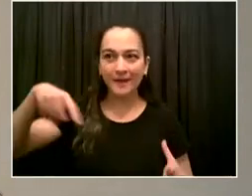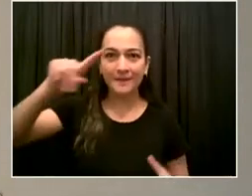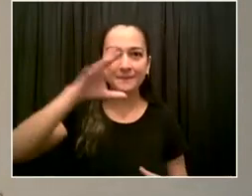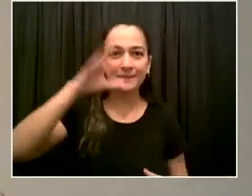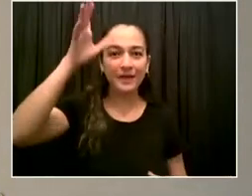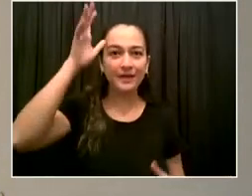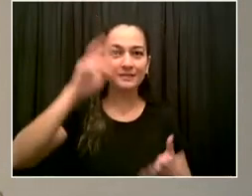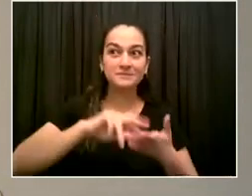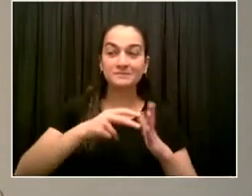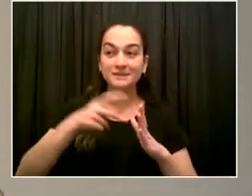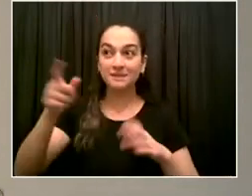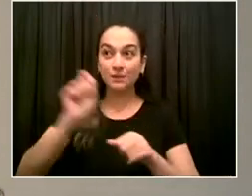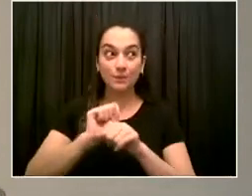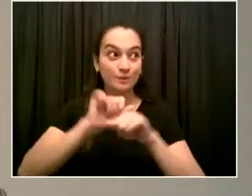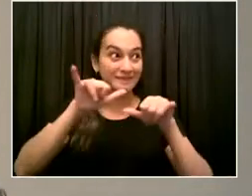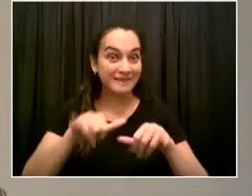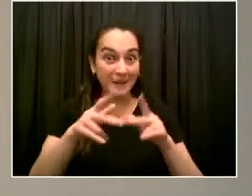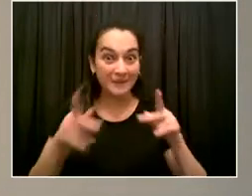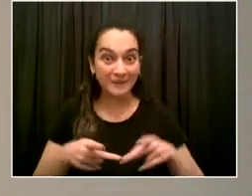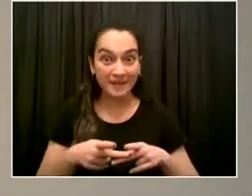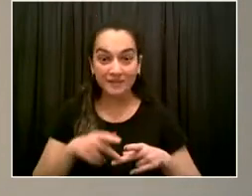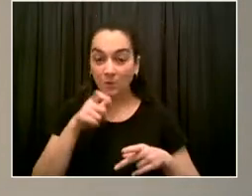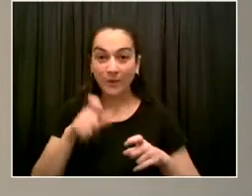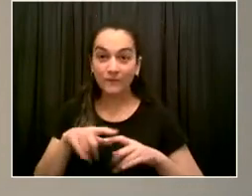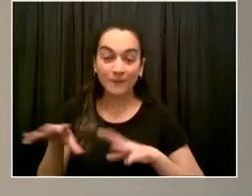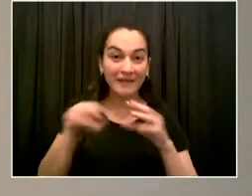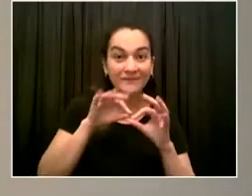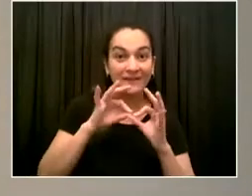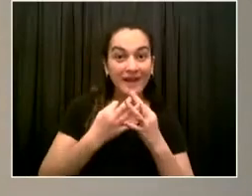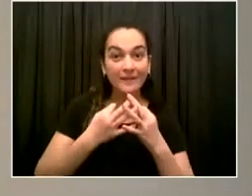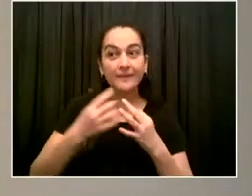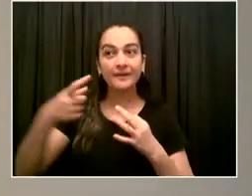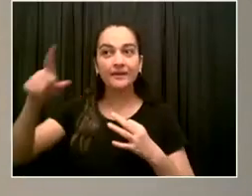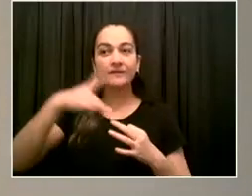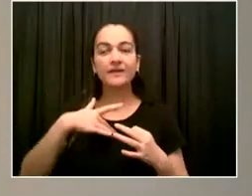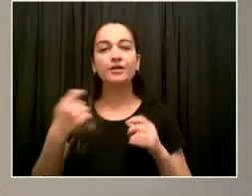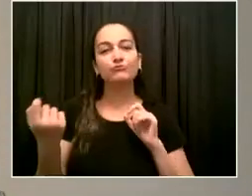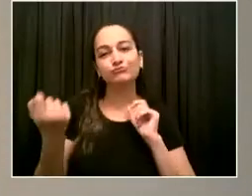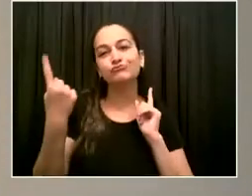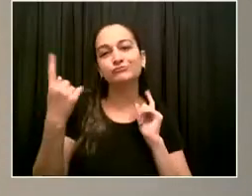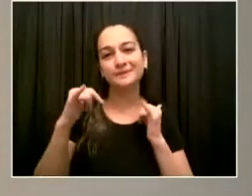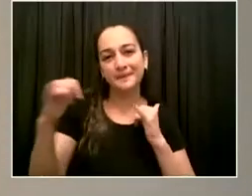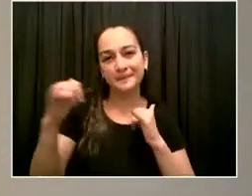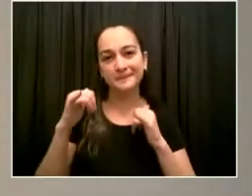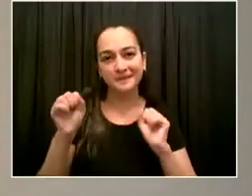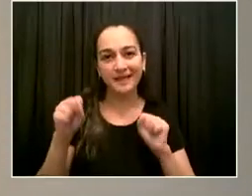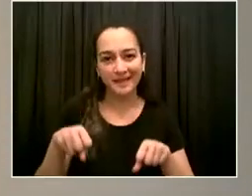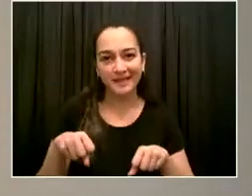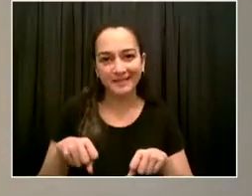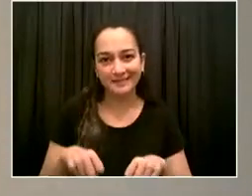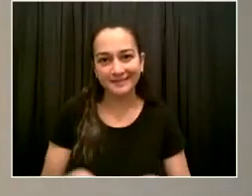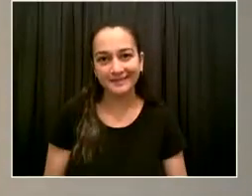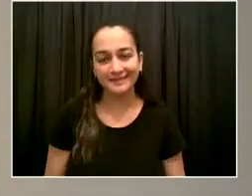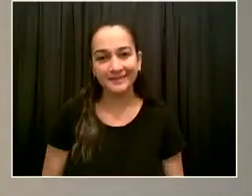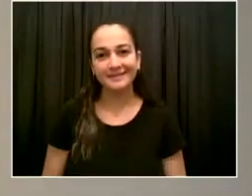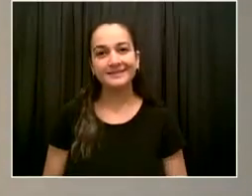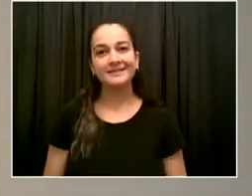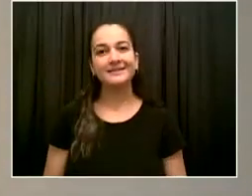such a thriving and vibrant and prideful industry. And I'm also here to say